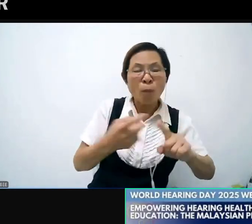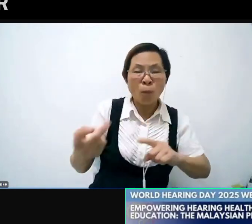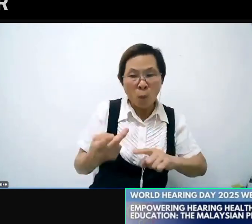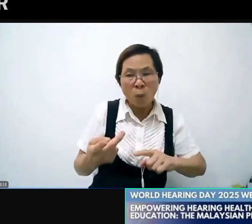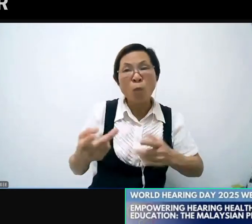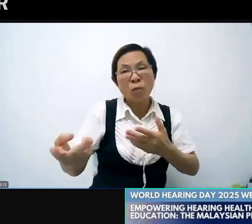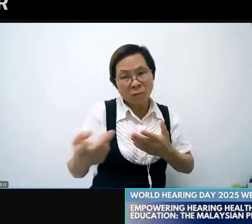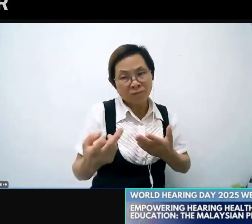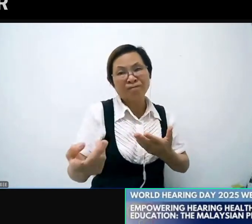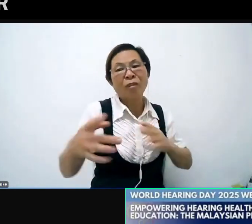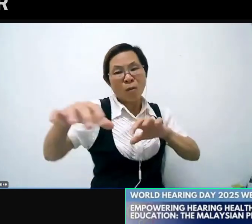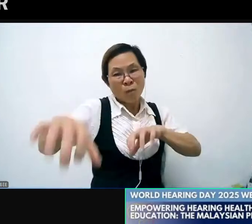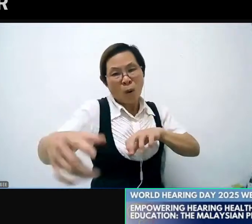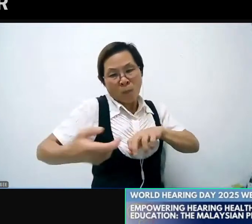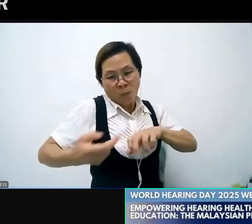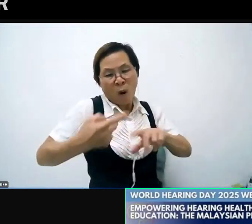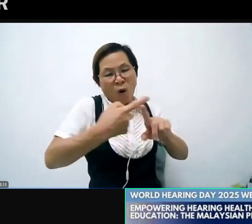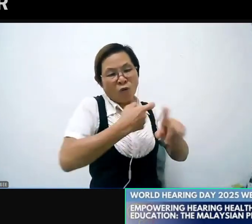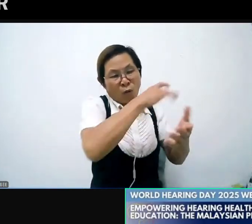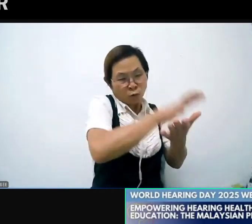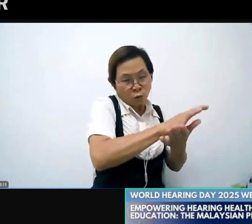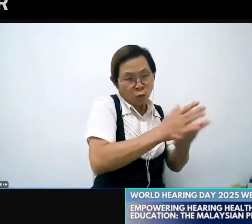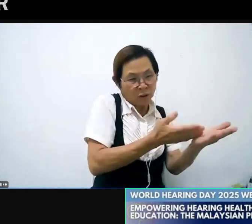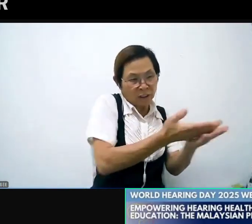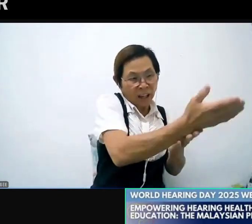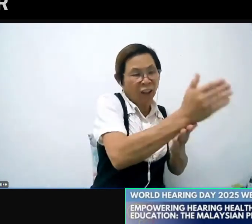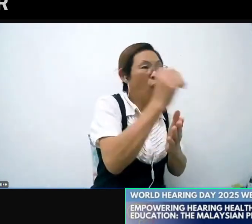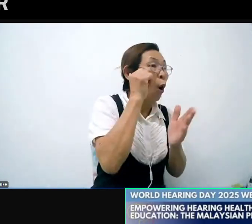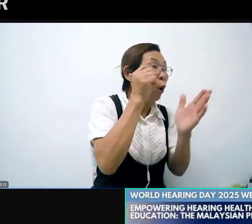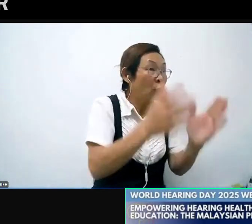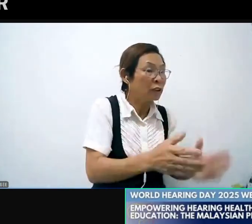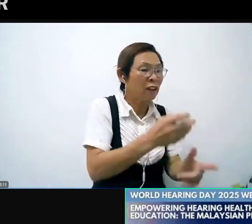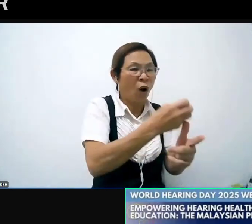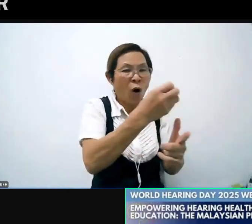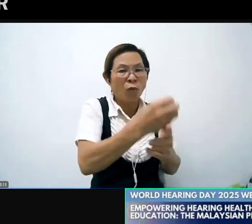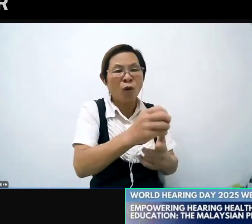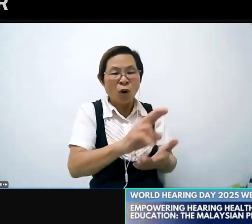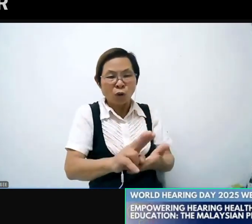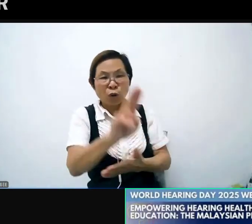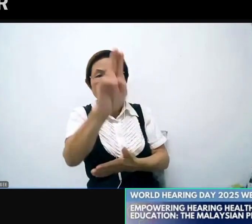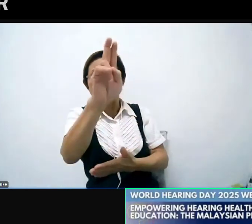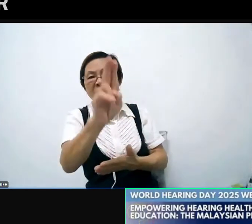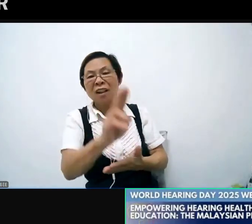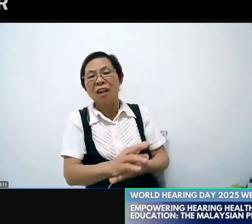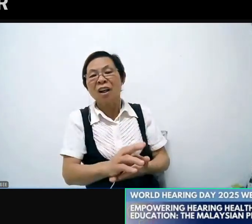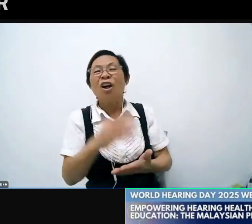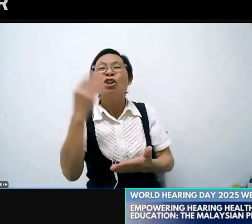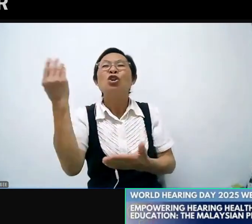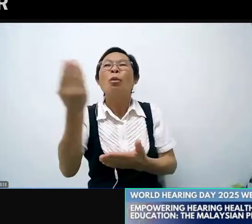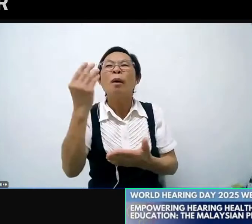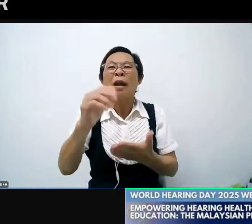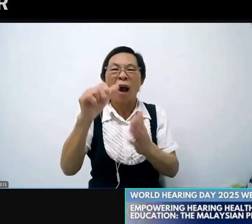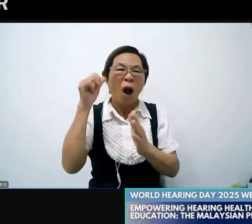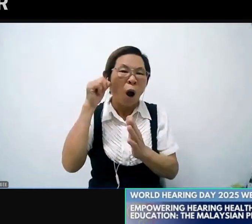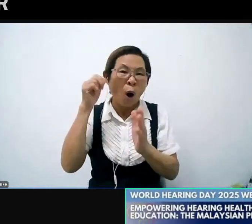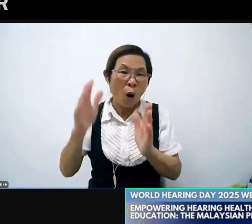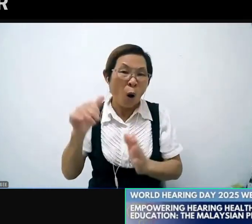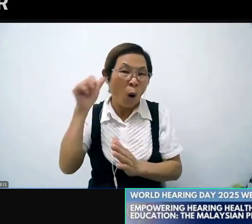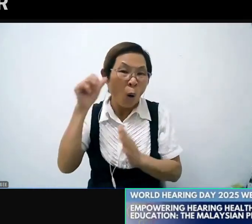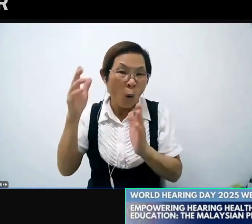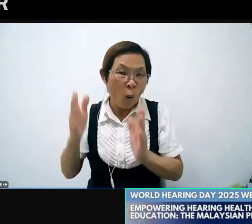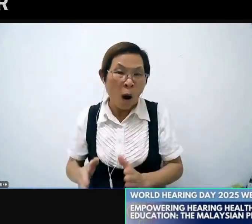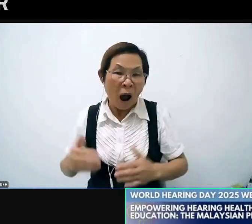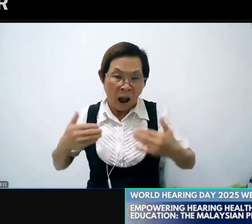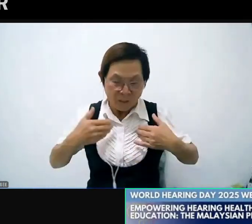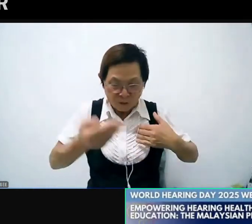either from school direct to the audiologists or universities. Usually audiologists are in the health